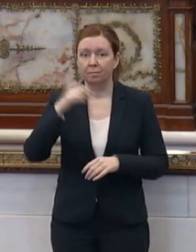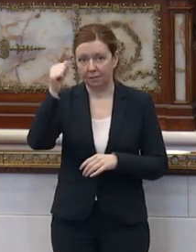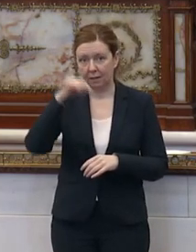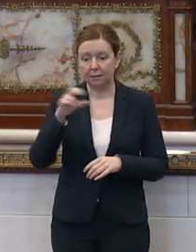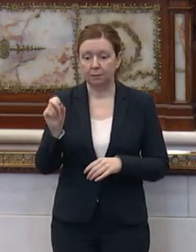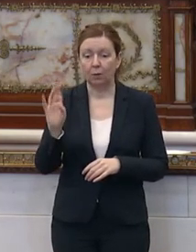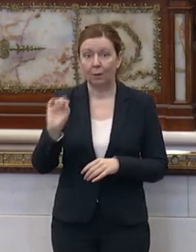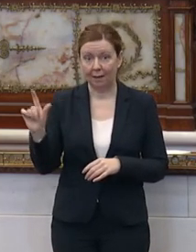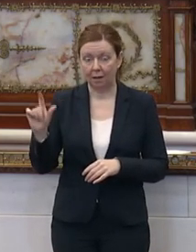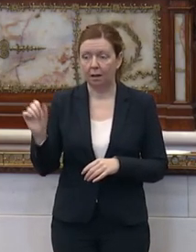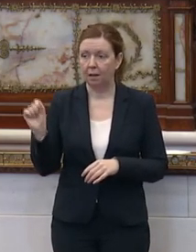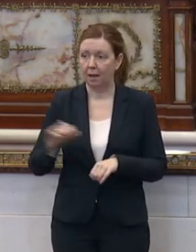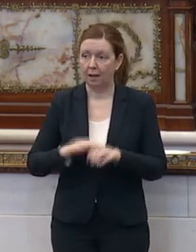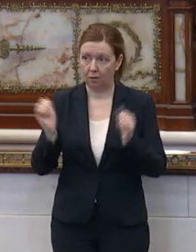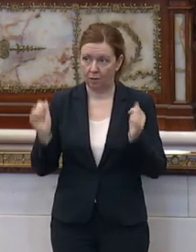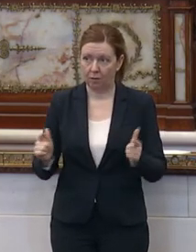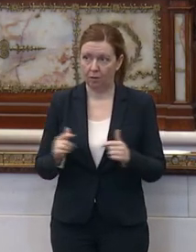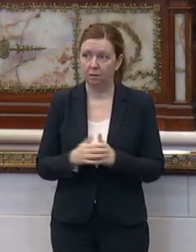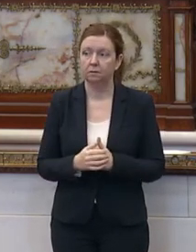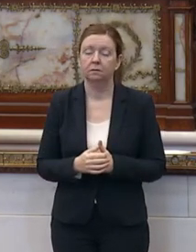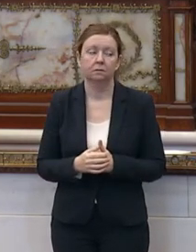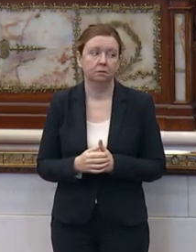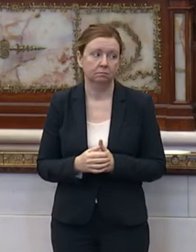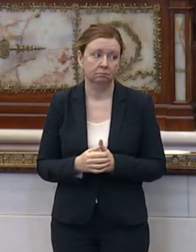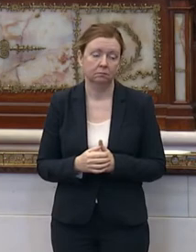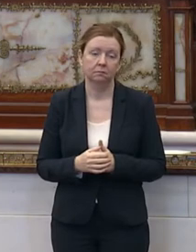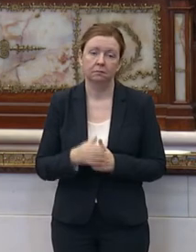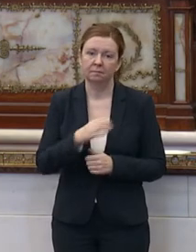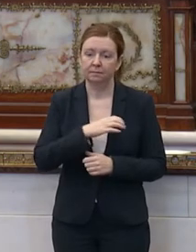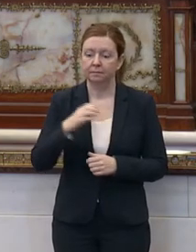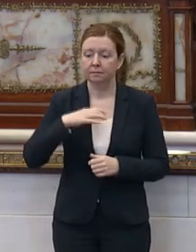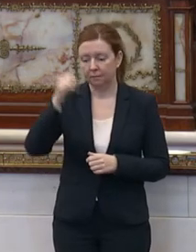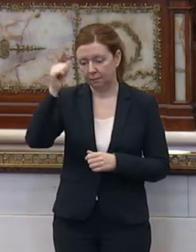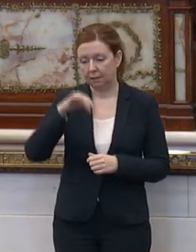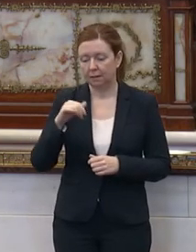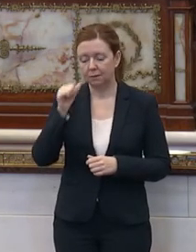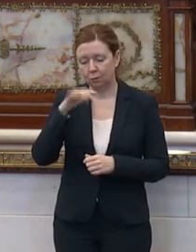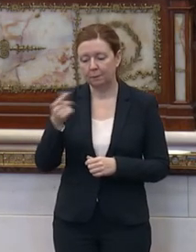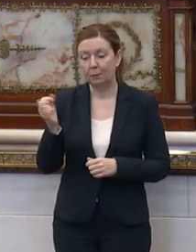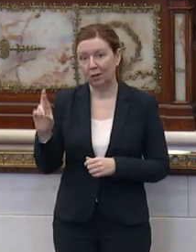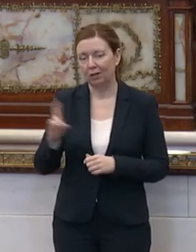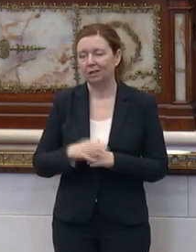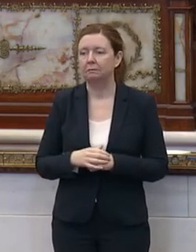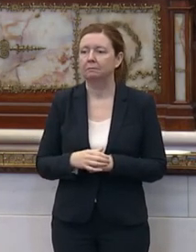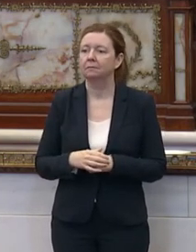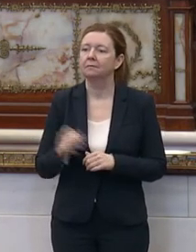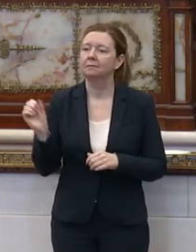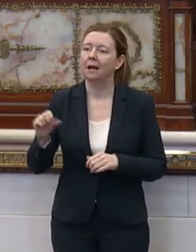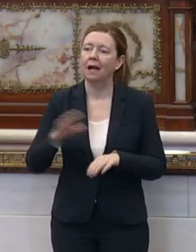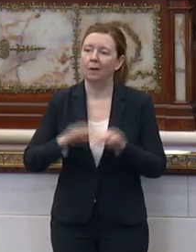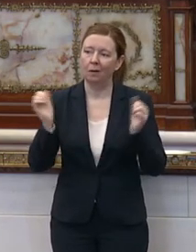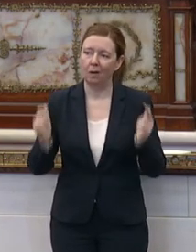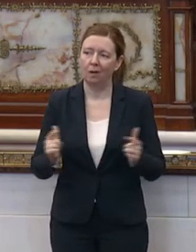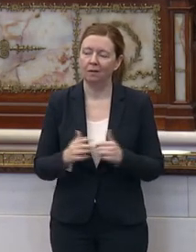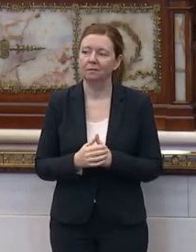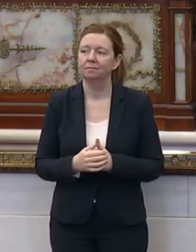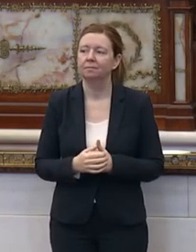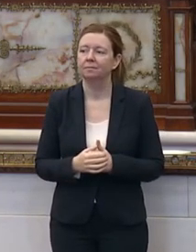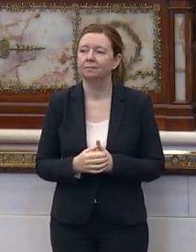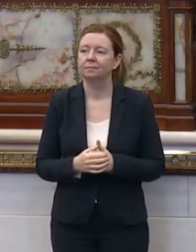Councilman O'Neill. Aye on all bills. Councilwoman Parker. Aye on all bills.